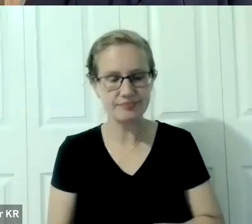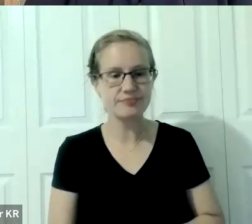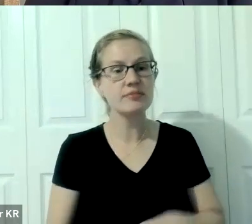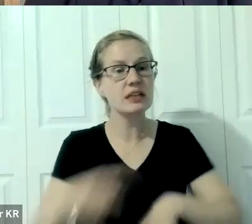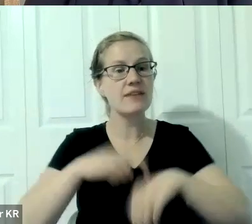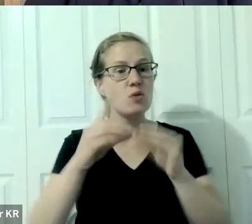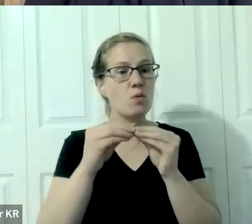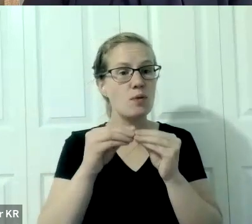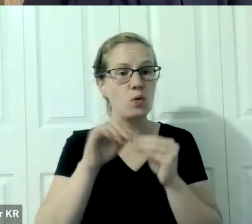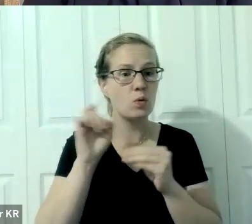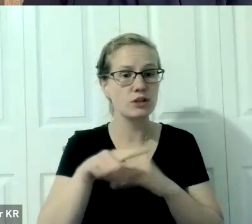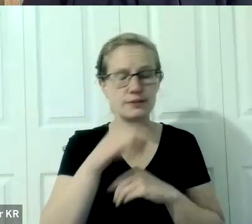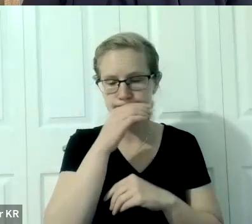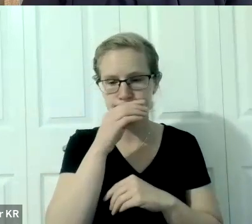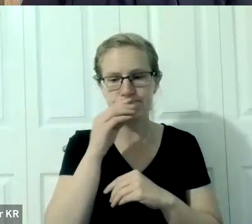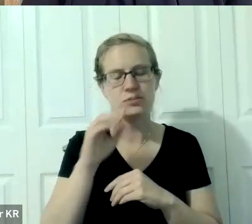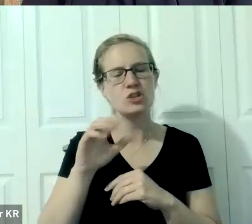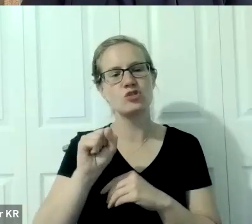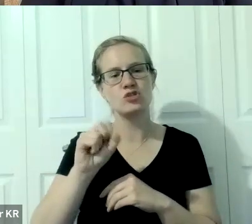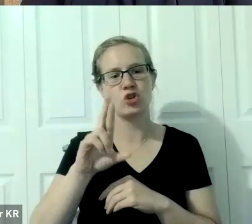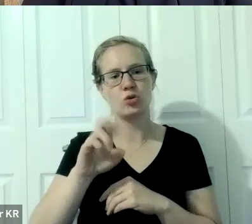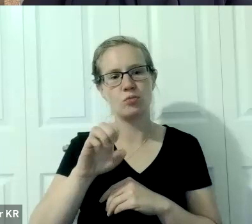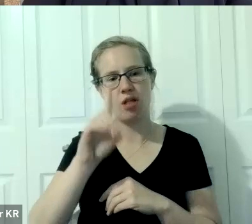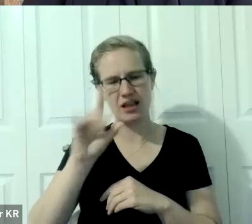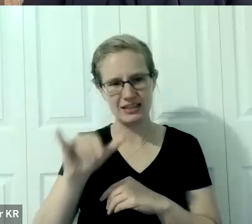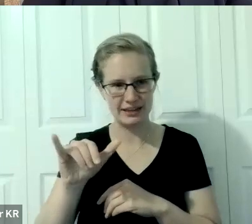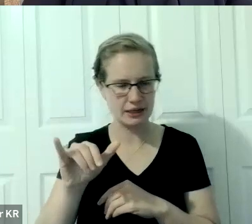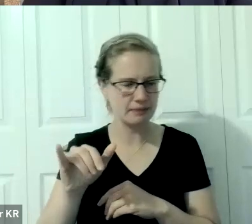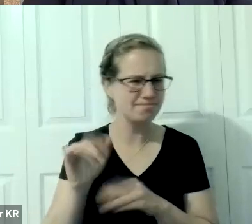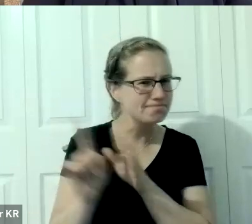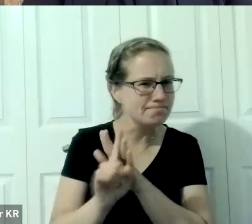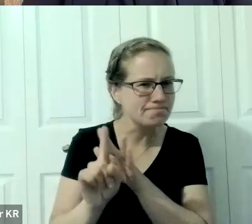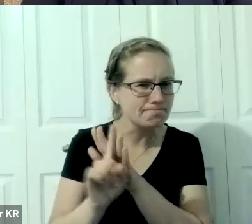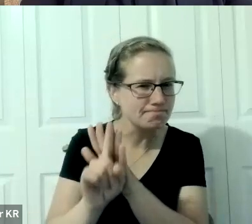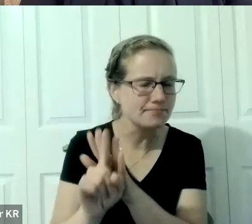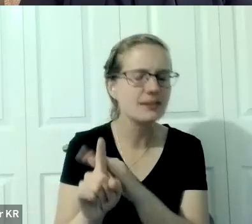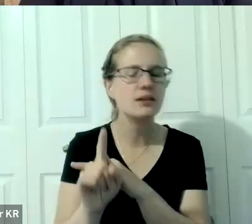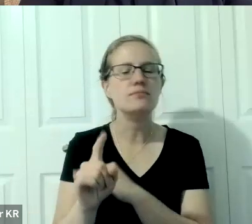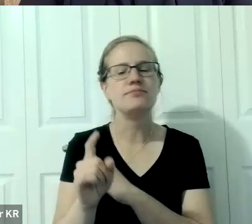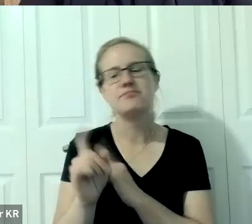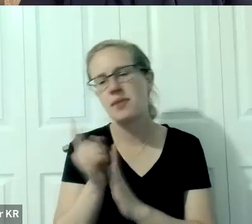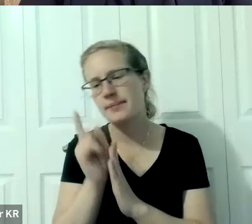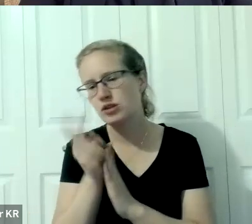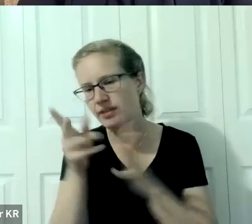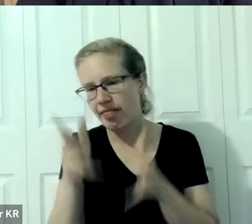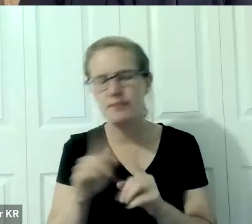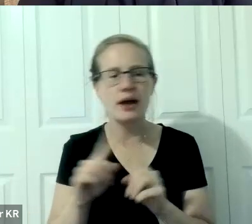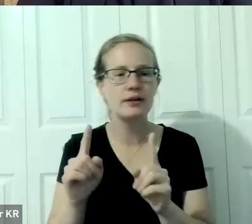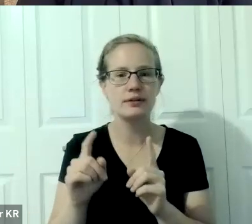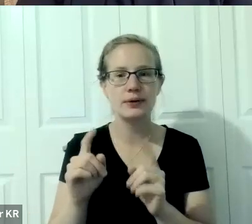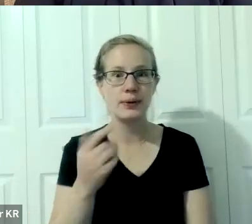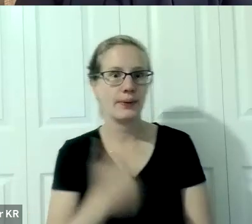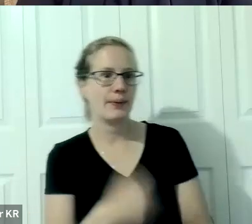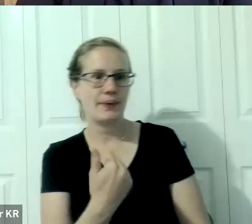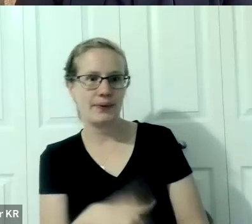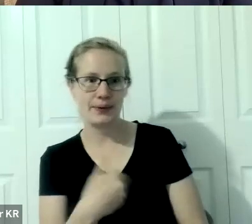here. What about scrupulosity? This has come up a couple times in the chat here, so we only have a minute or two, but do you